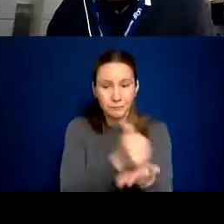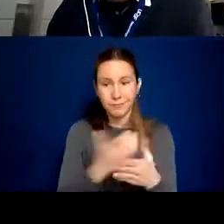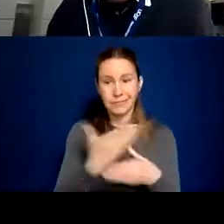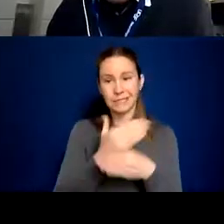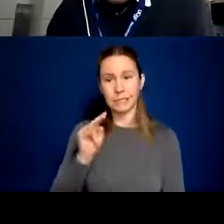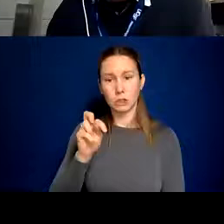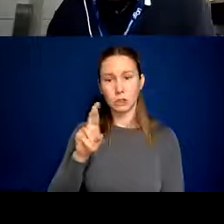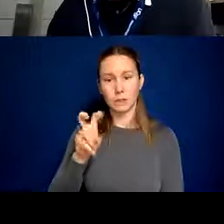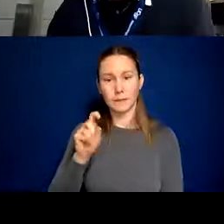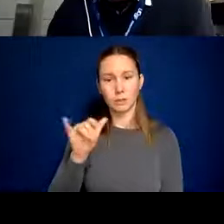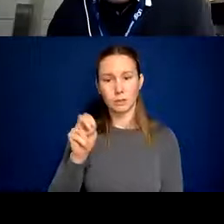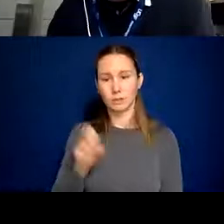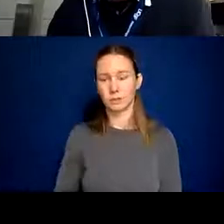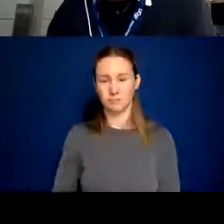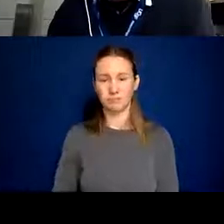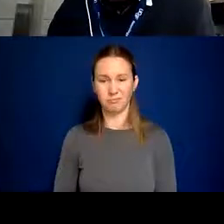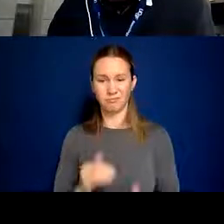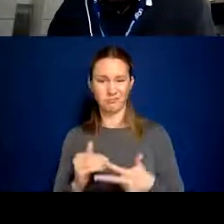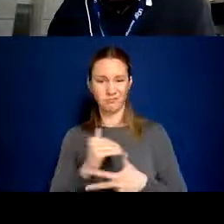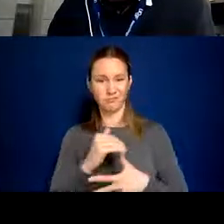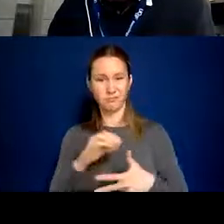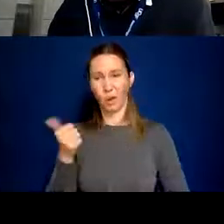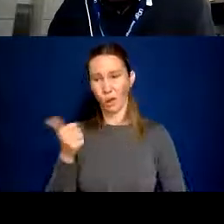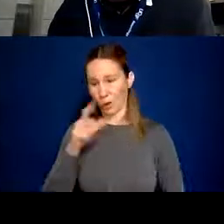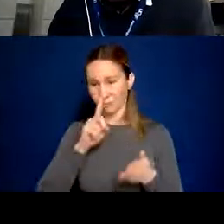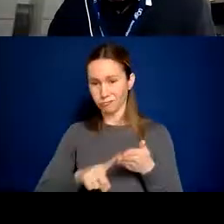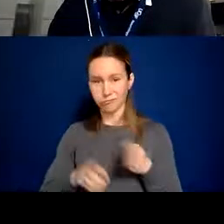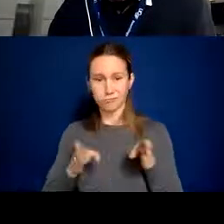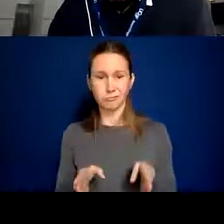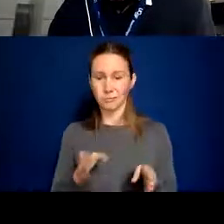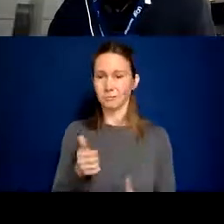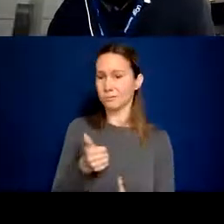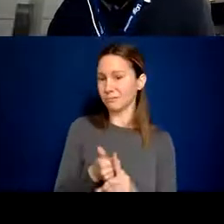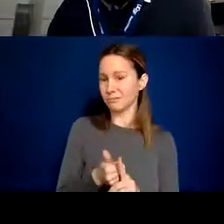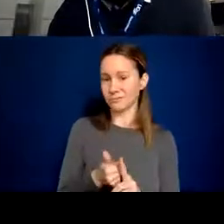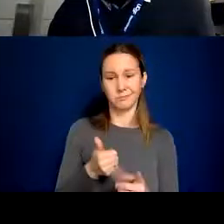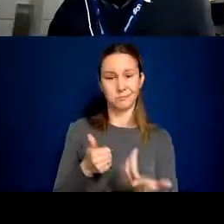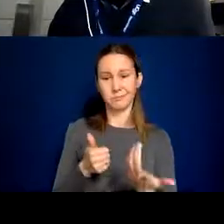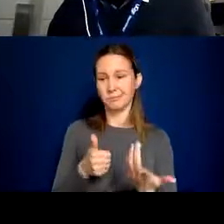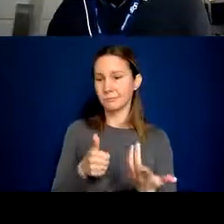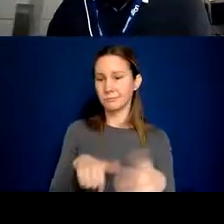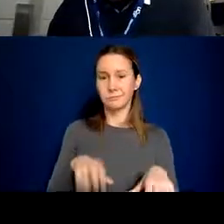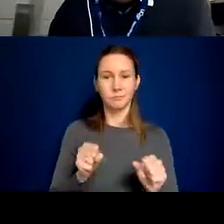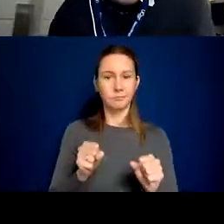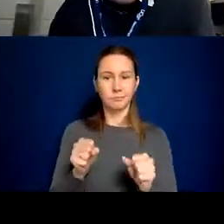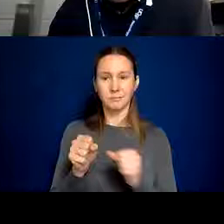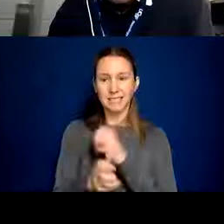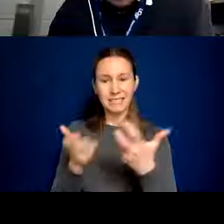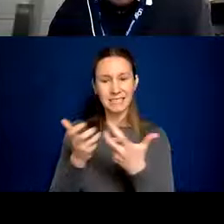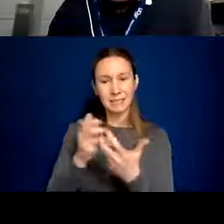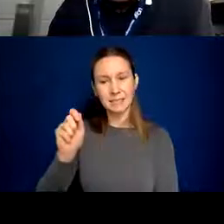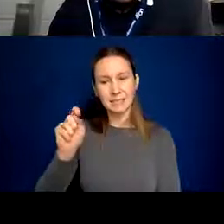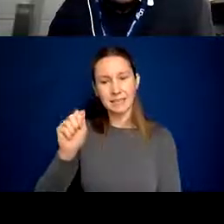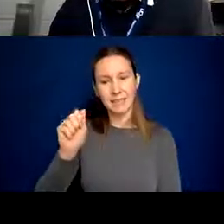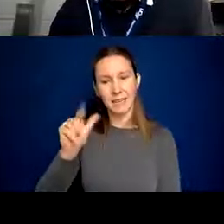Laura Gitlin is also an expert, and she's done randomized trials around tailored activities. This is where